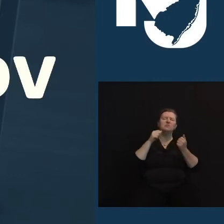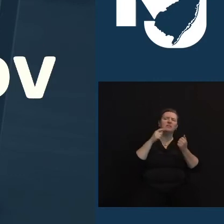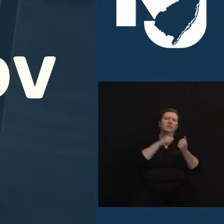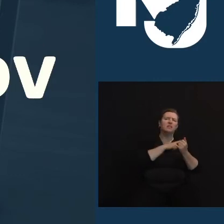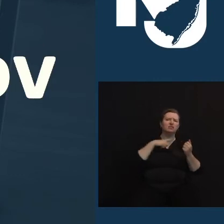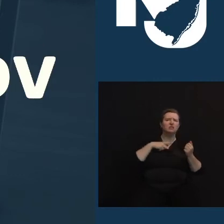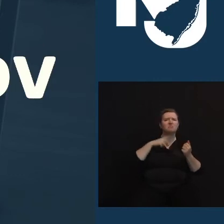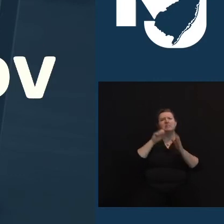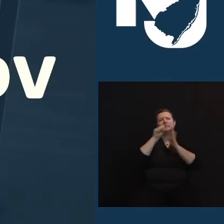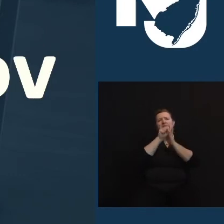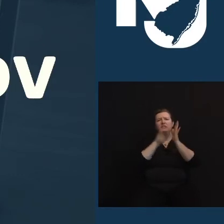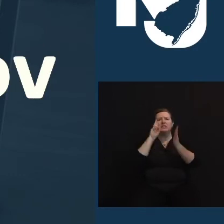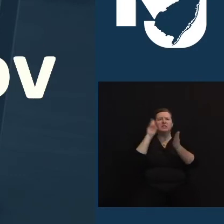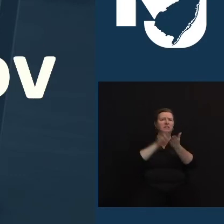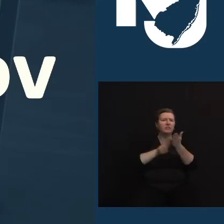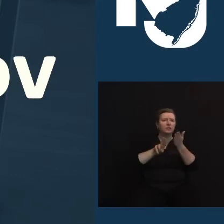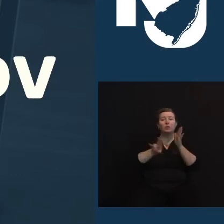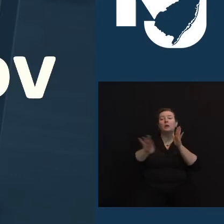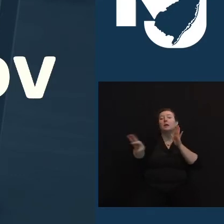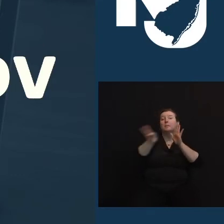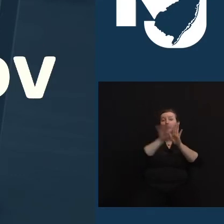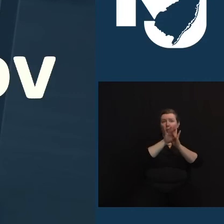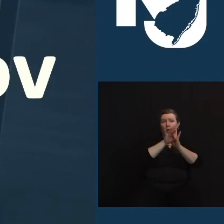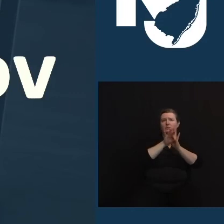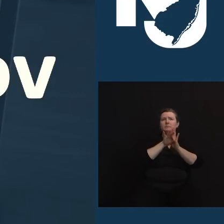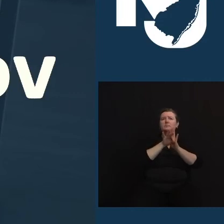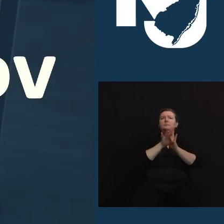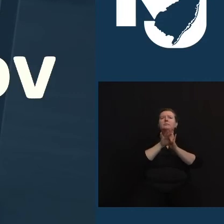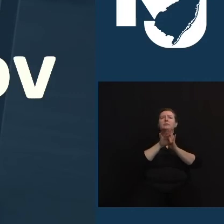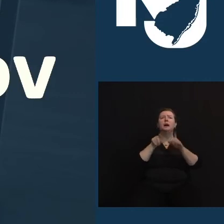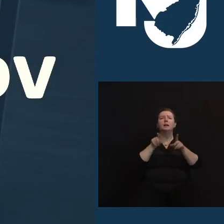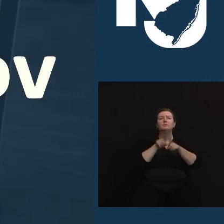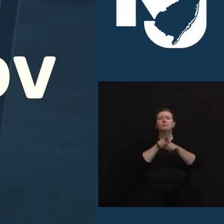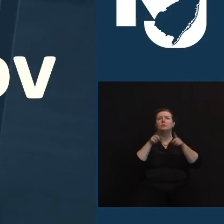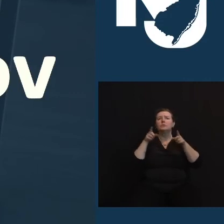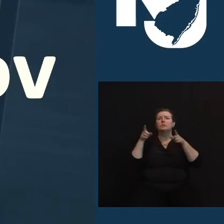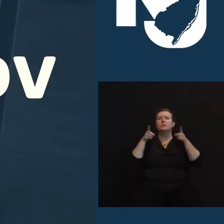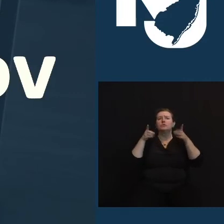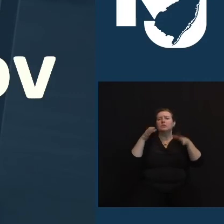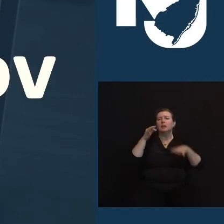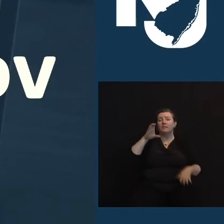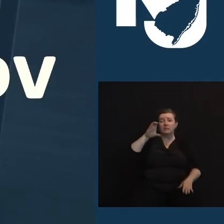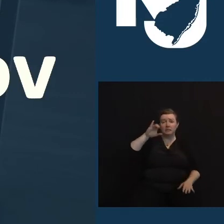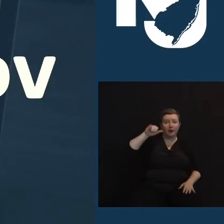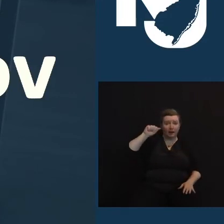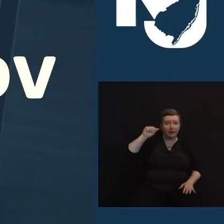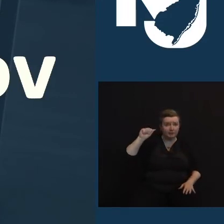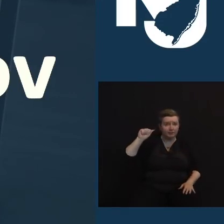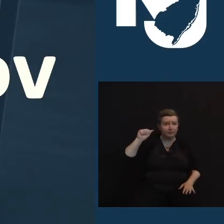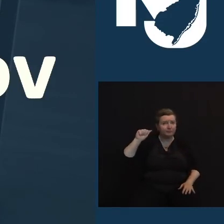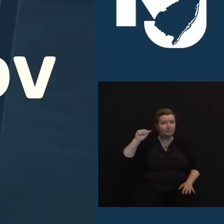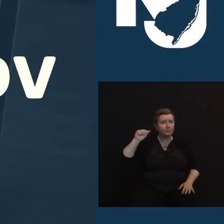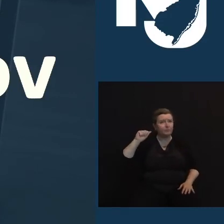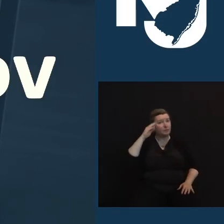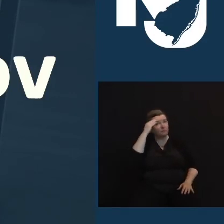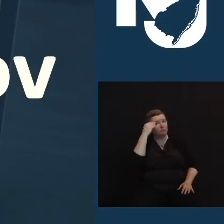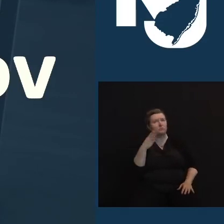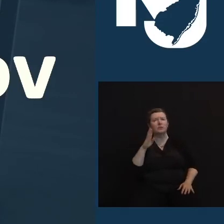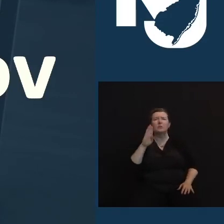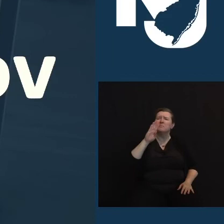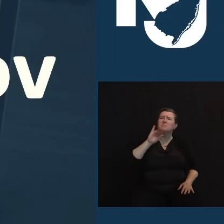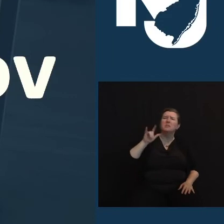named as, I guess, designee director of the CIA, and I will tell you, Bill is one of the most